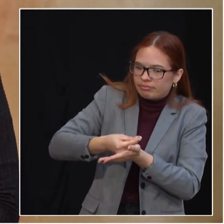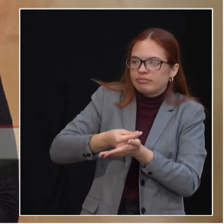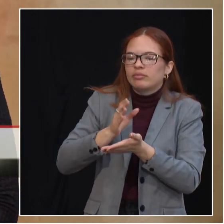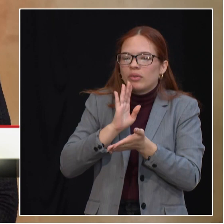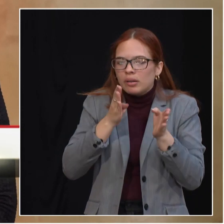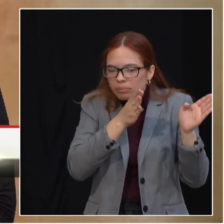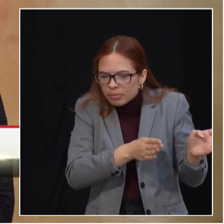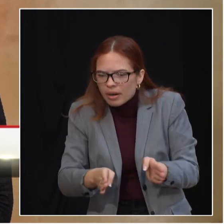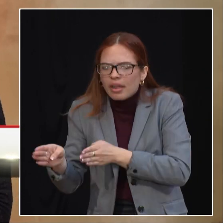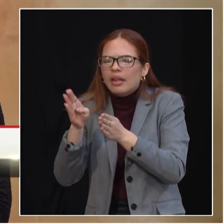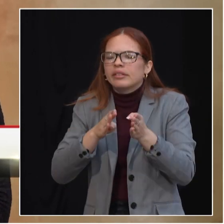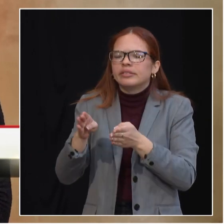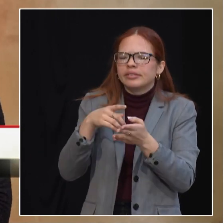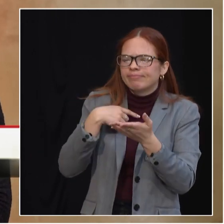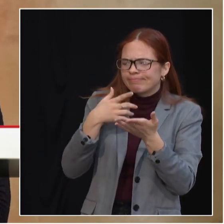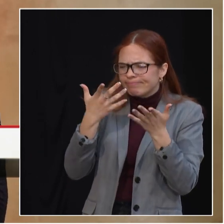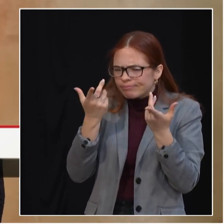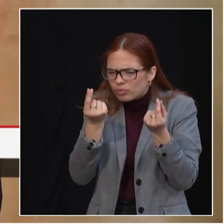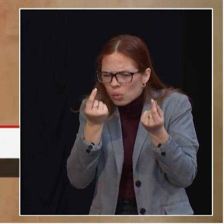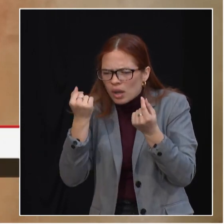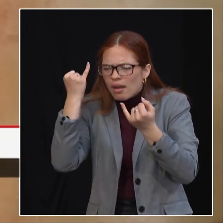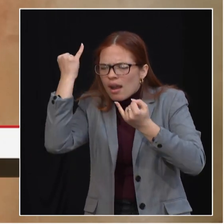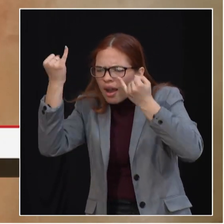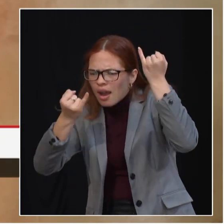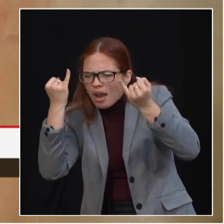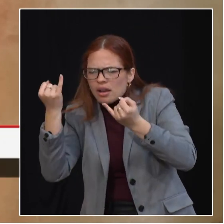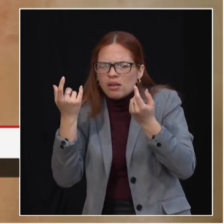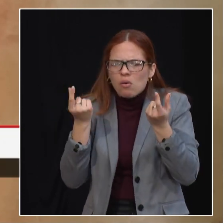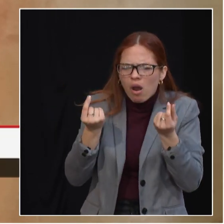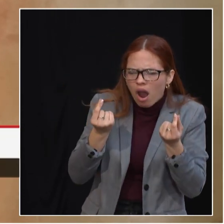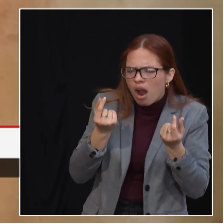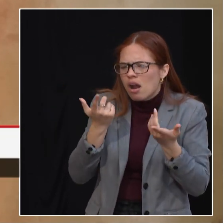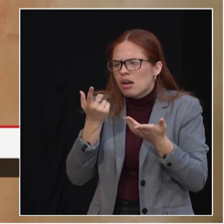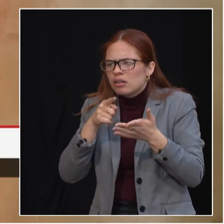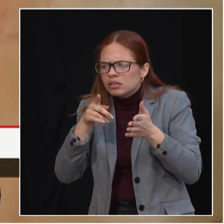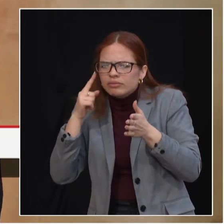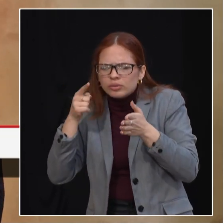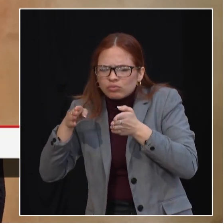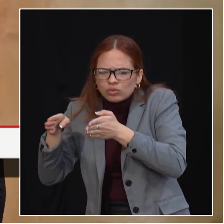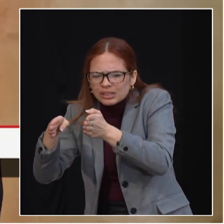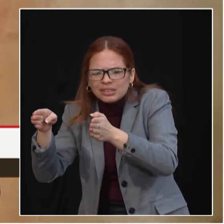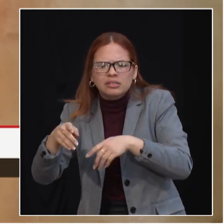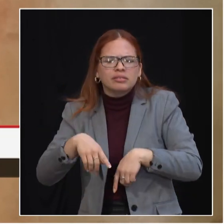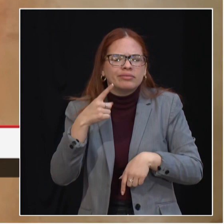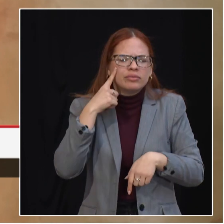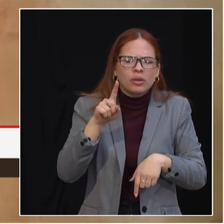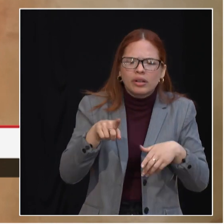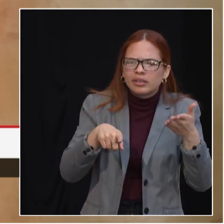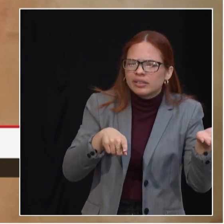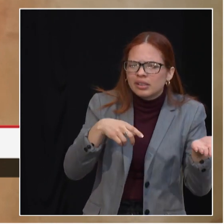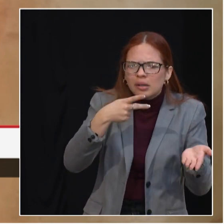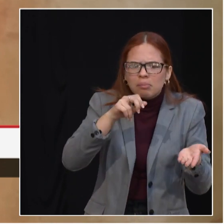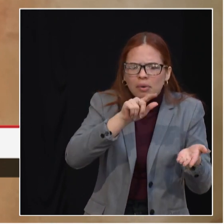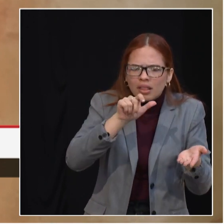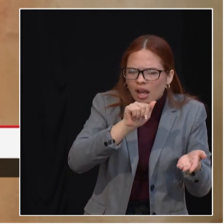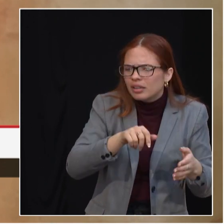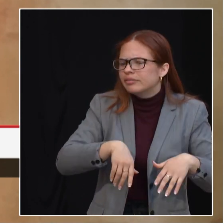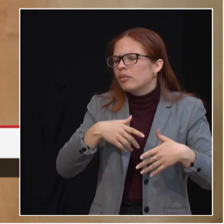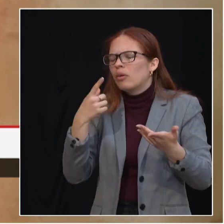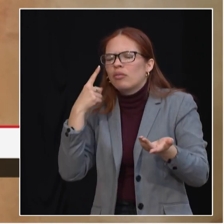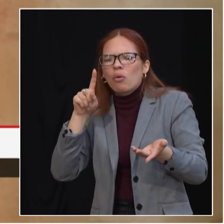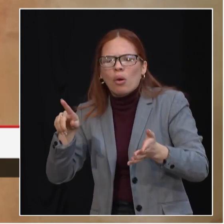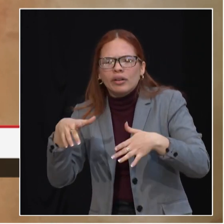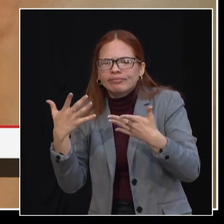make our downtown streets, alleys, plazas, and parks safer and more enjoyable for residents, workers,